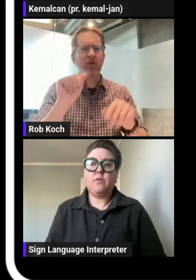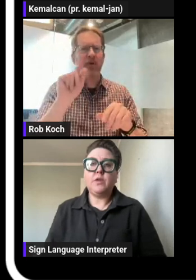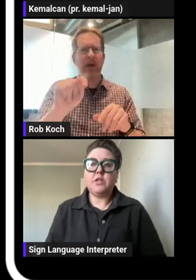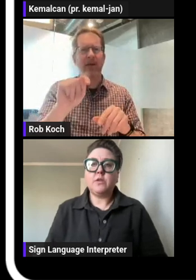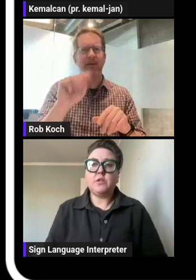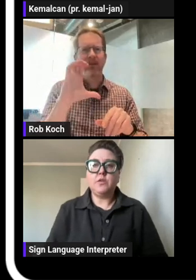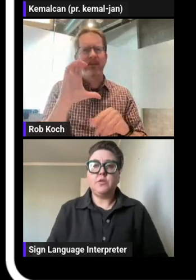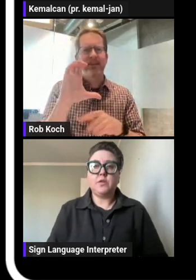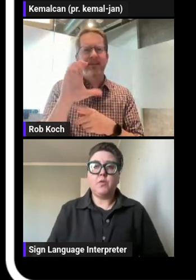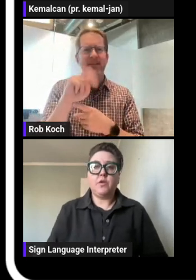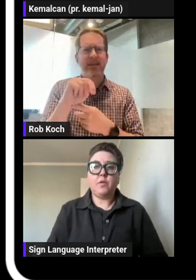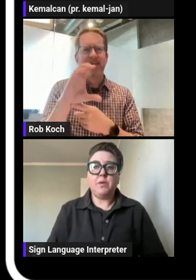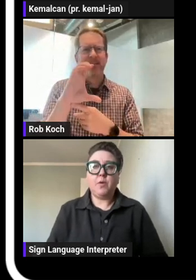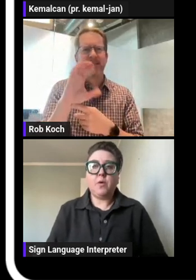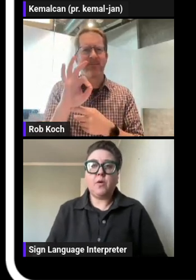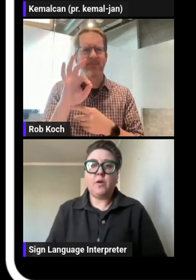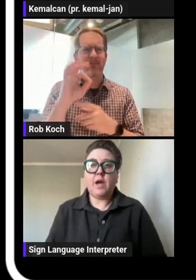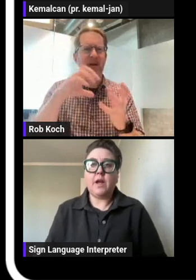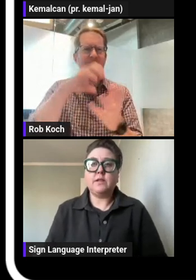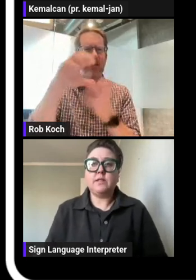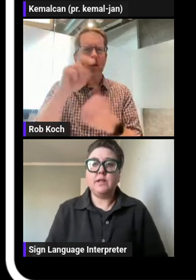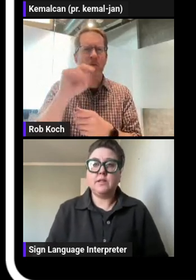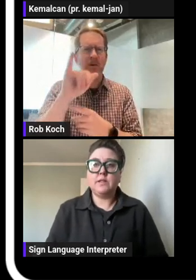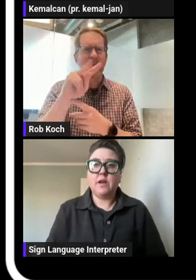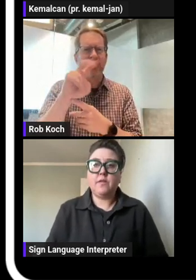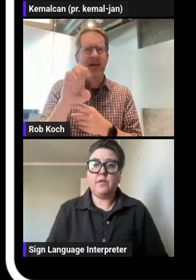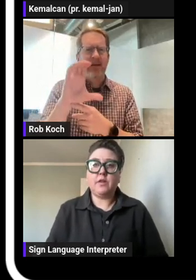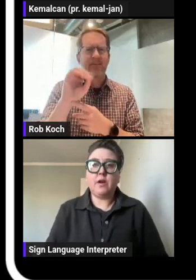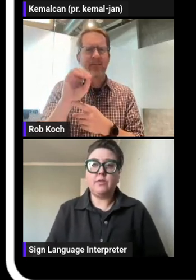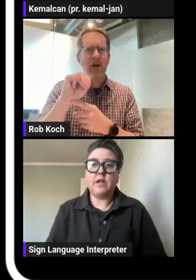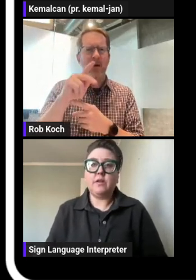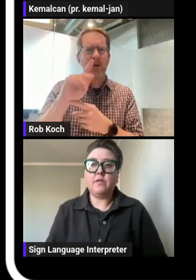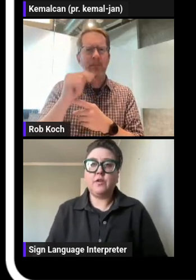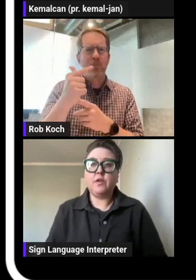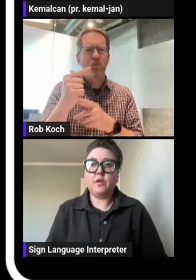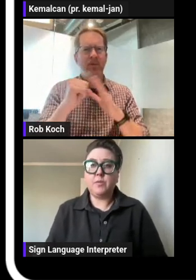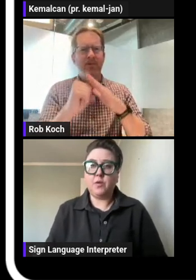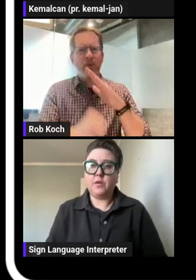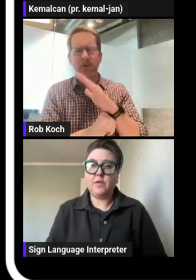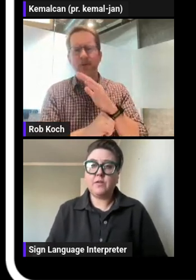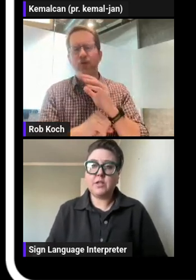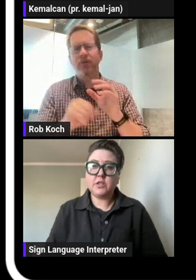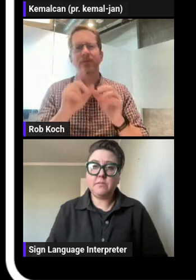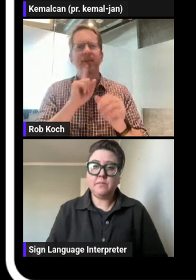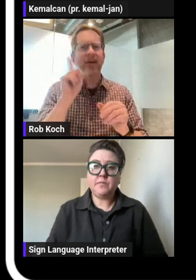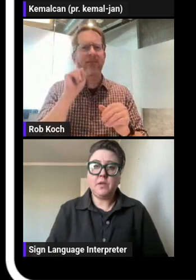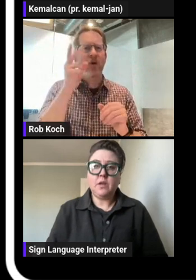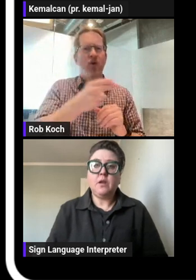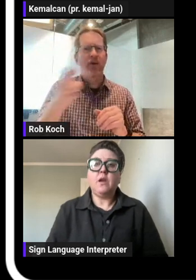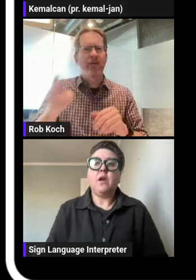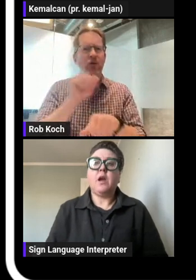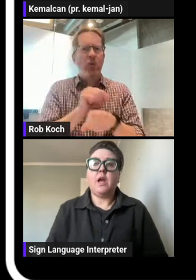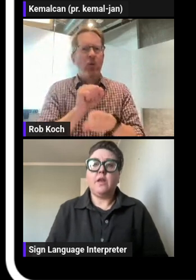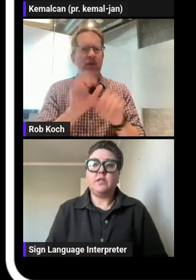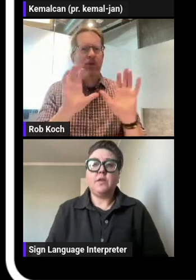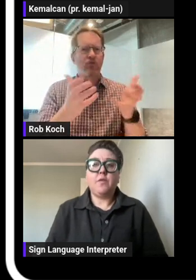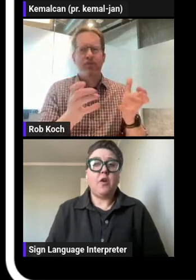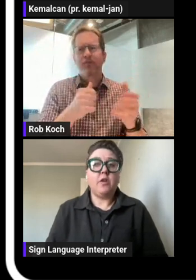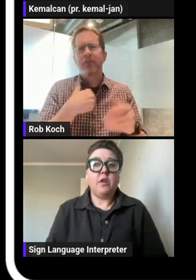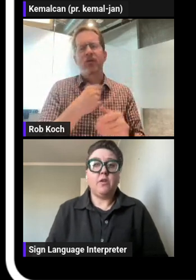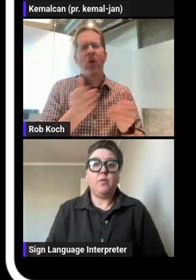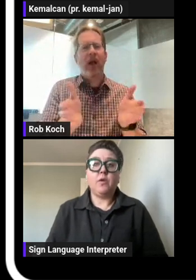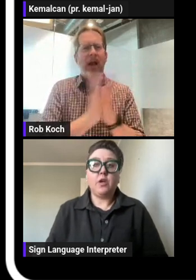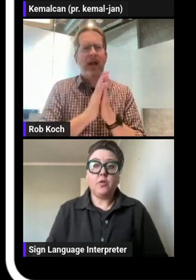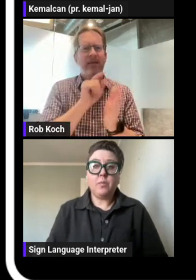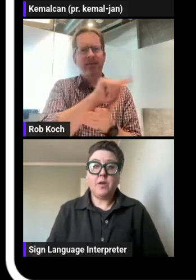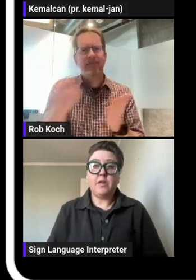So we had reached out to some wonderful people at CNCF, the Cloud Native Computing Foundation, and the Deaf of